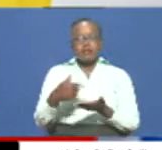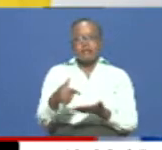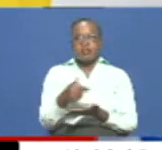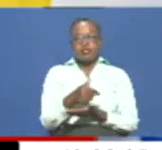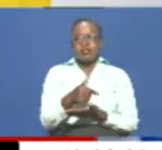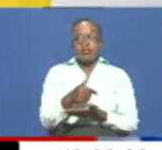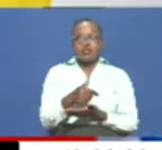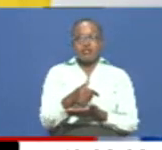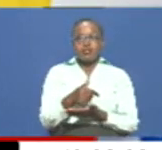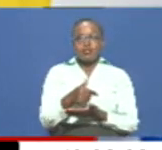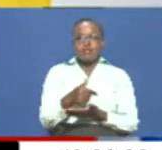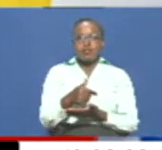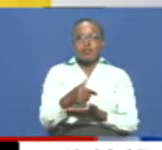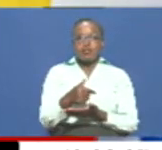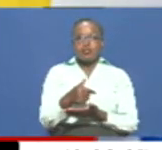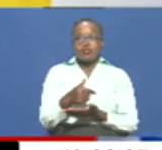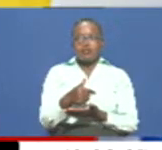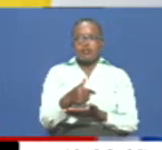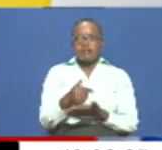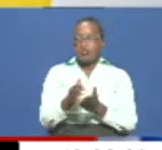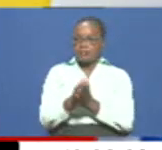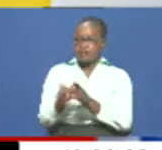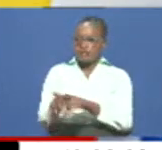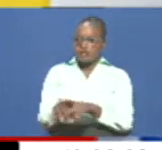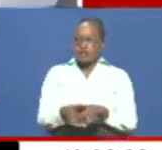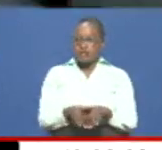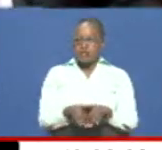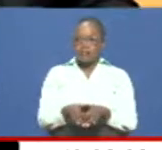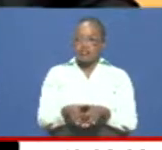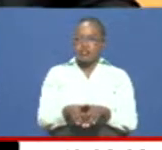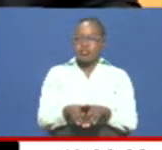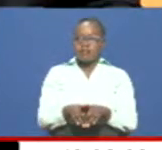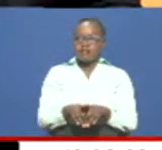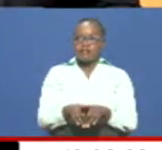move and also to have.